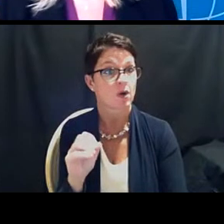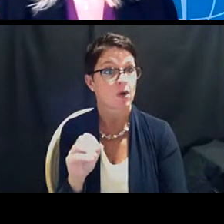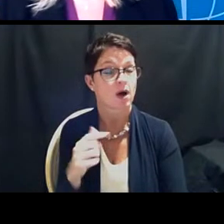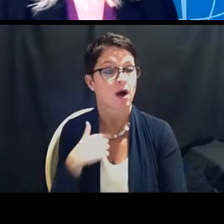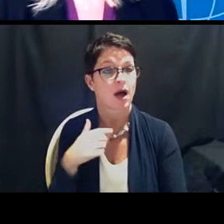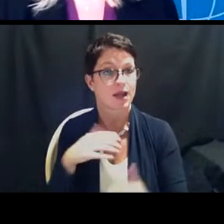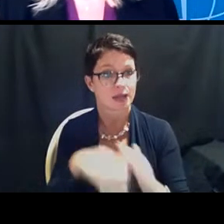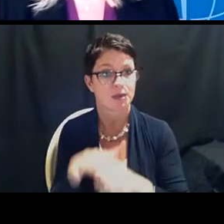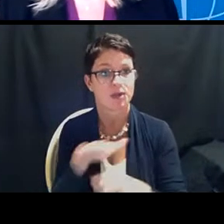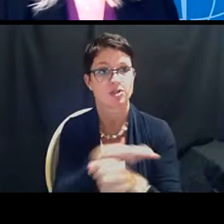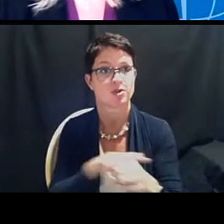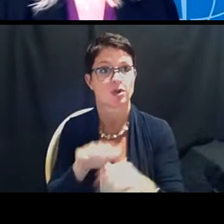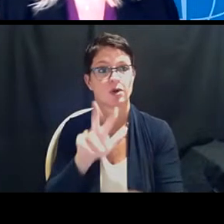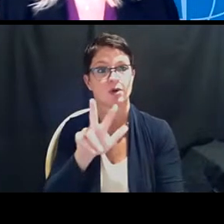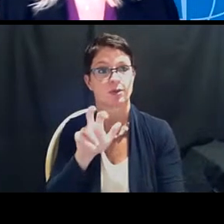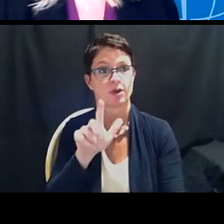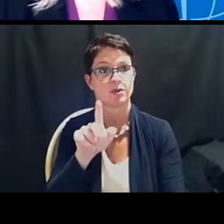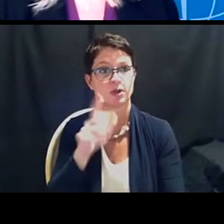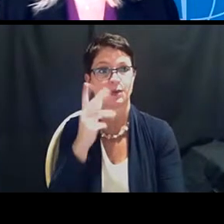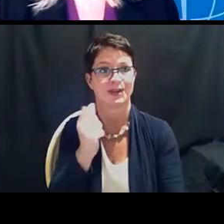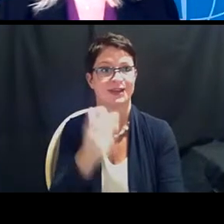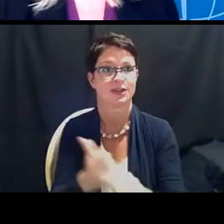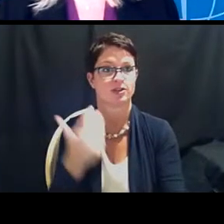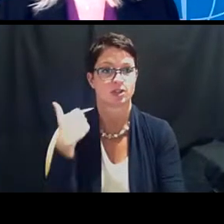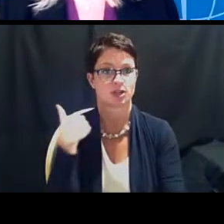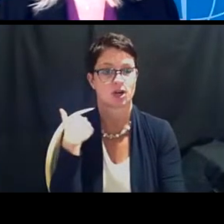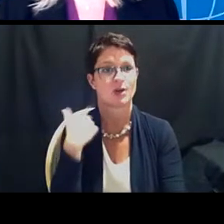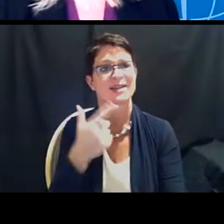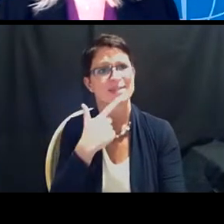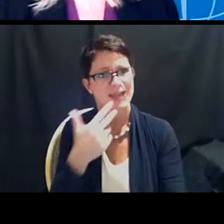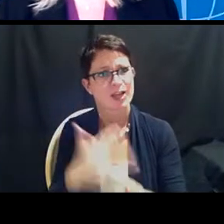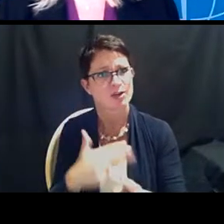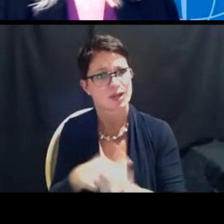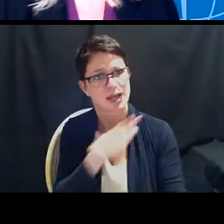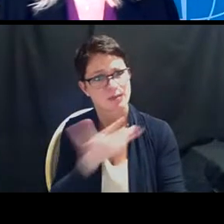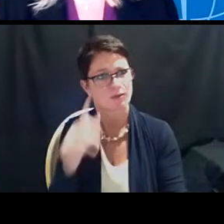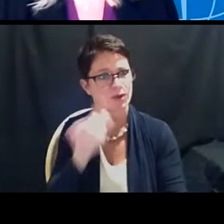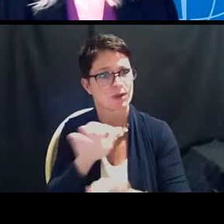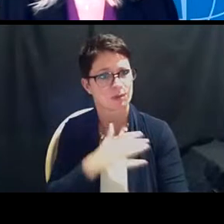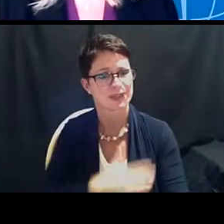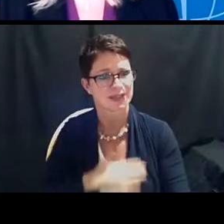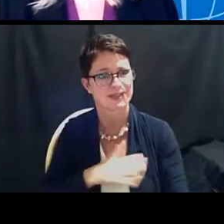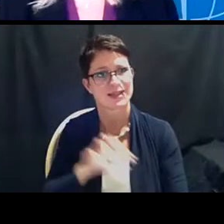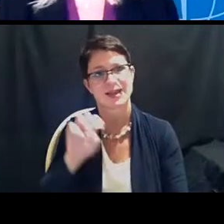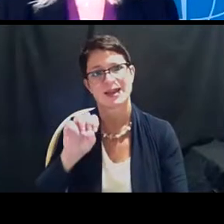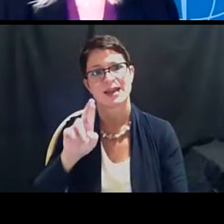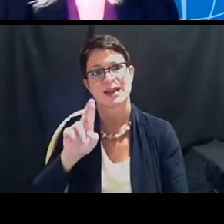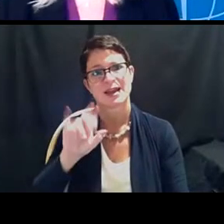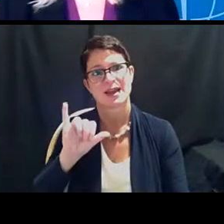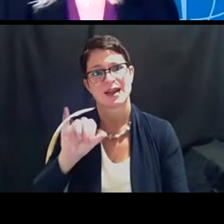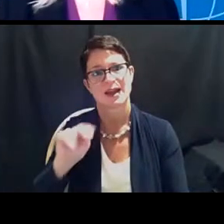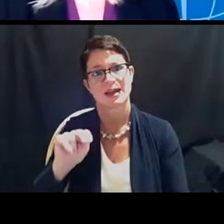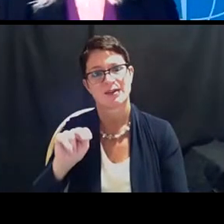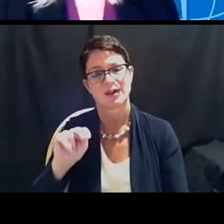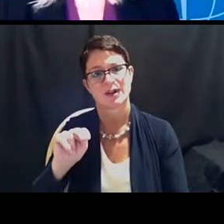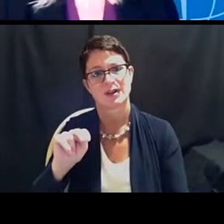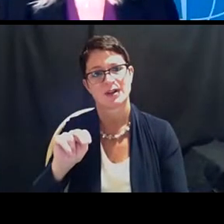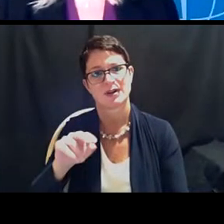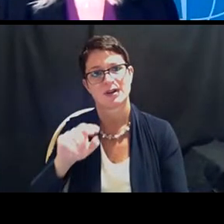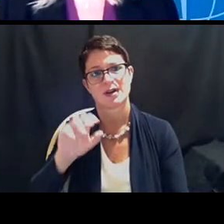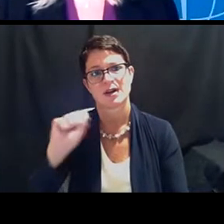into Local 3 21 years ago. I was a Aaron, can domestic you spell your name for the stenographer? She needs it. Erin,